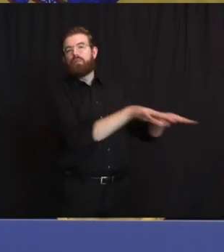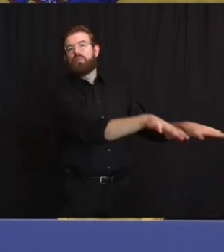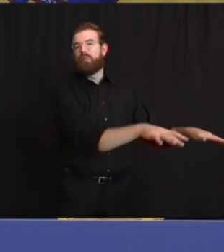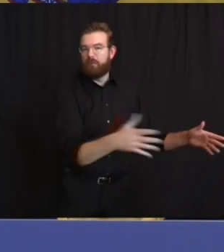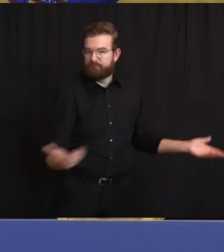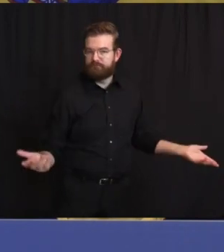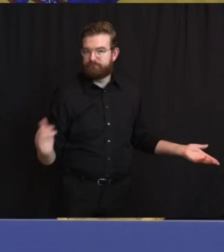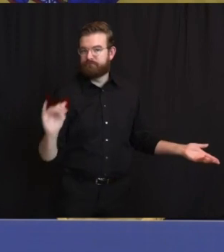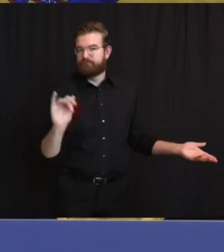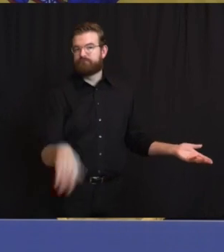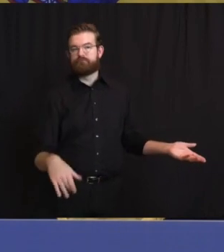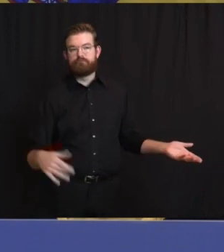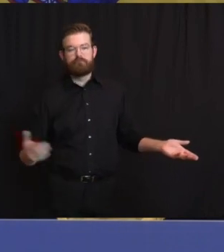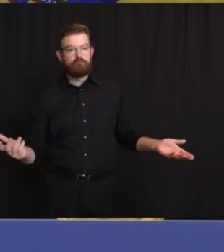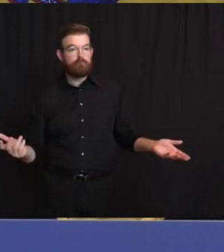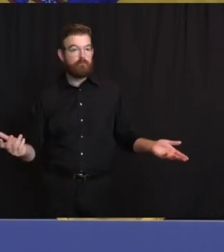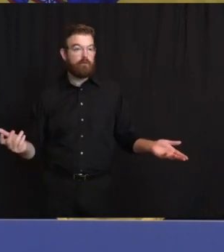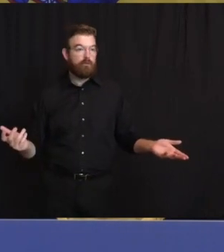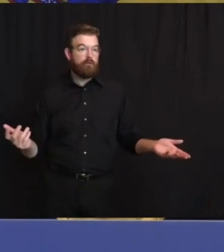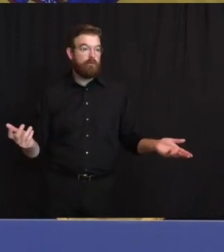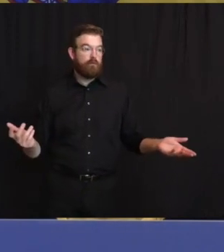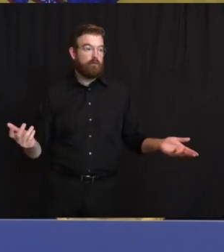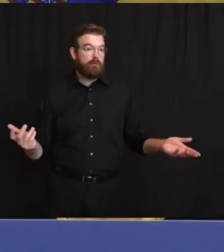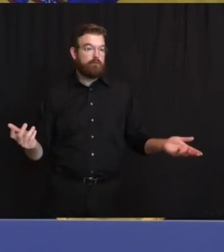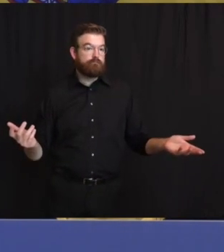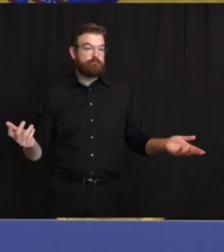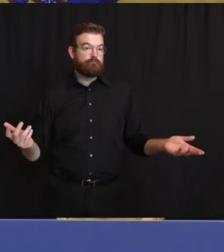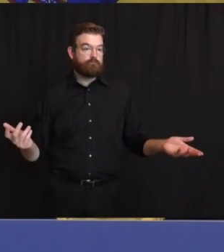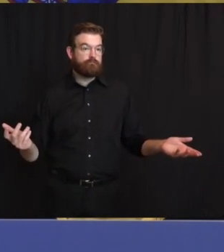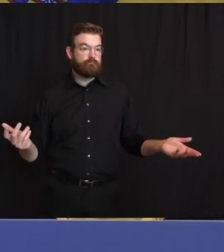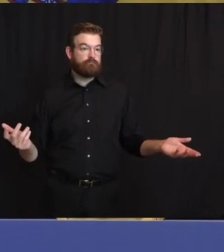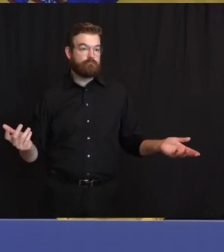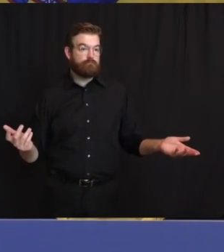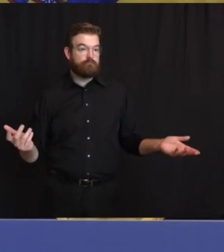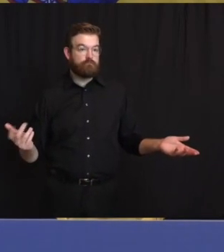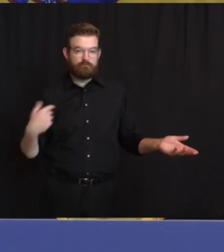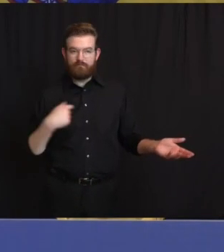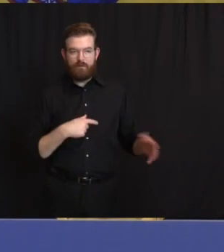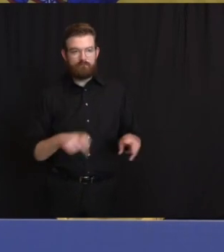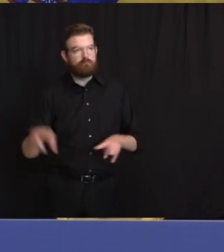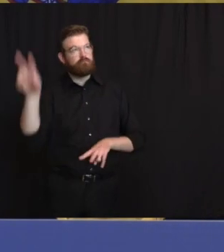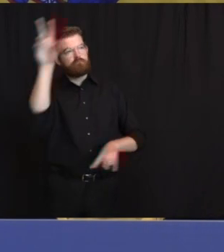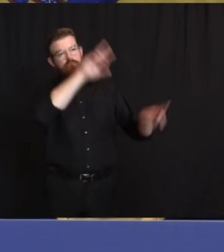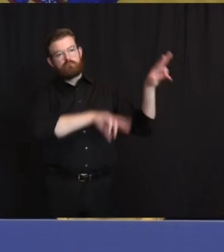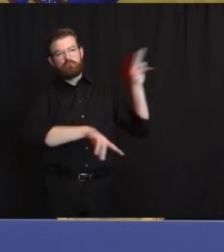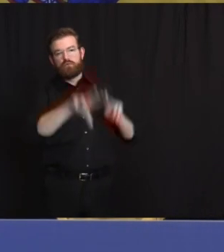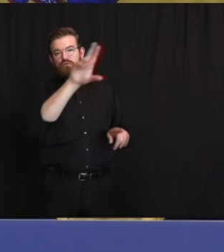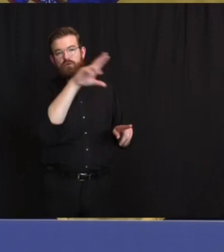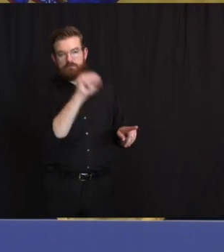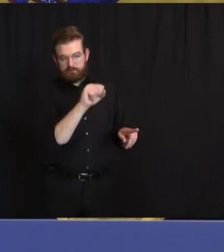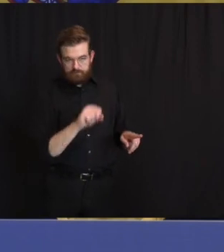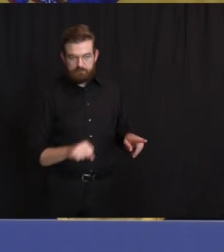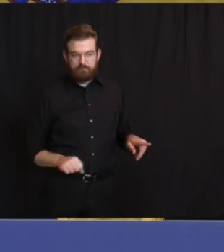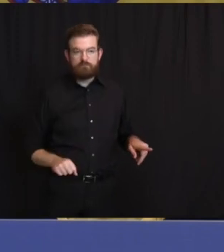these days. But we've got to, you got to feel like, and we need,